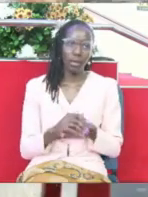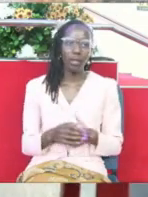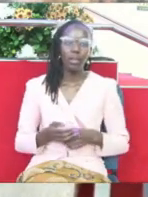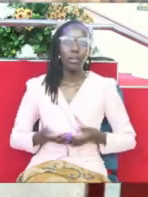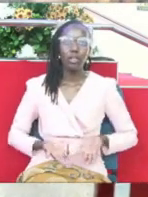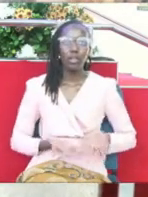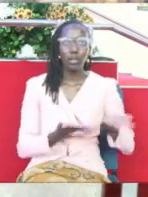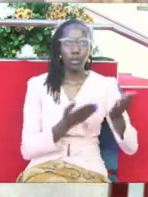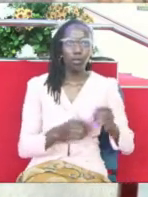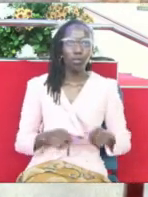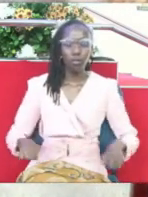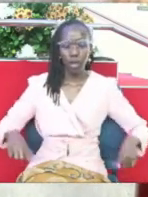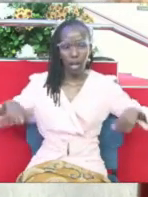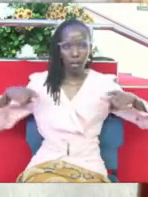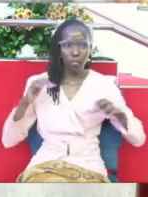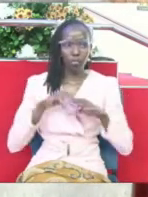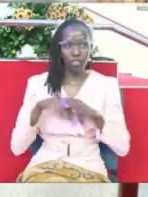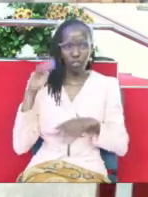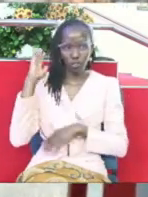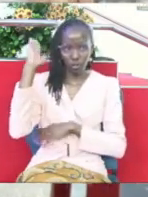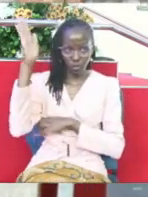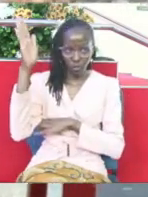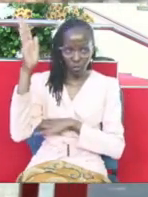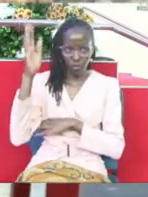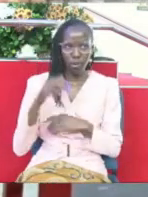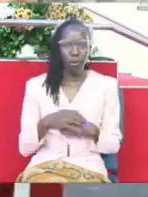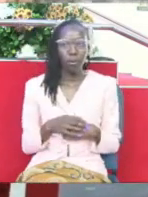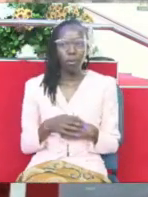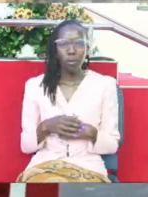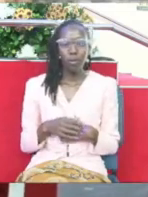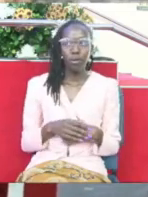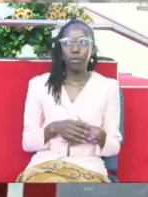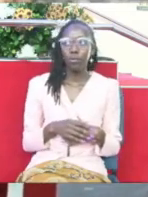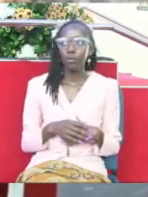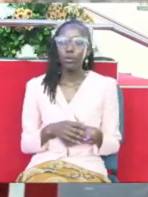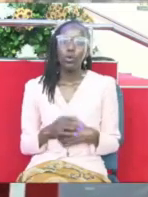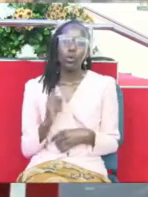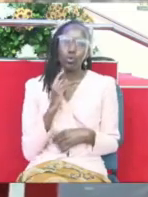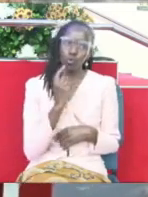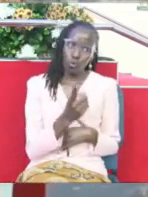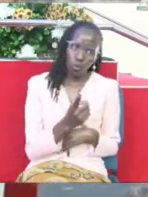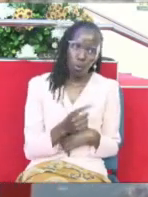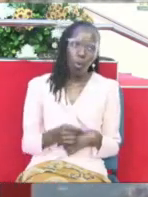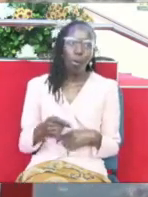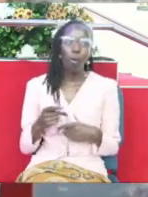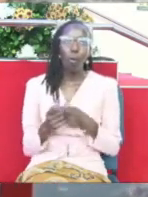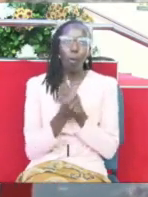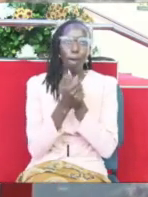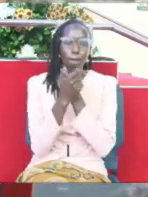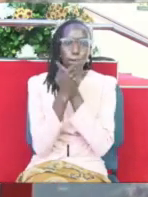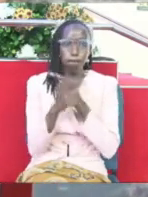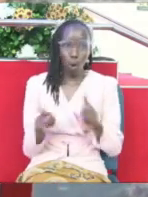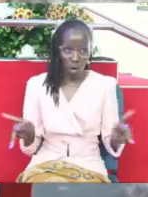he is saying, anafika mahali ambapo anasema, that I may know him. Kwamba nimjue. That I may know him. Philippians